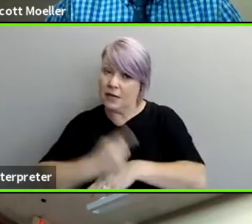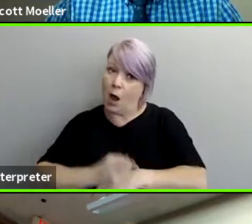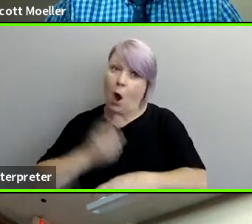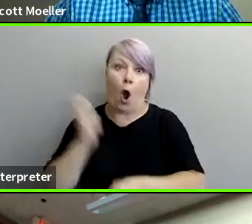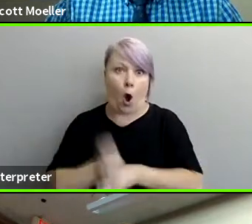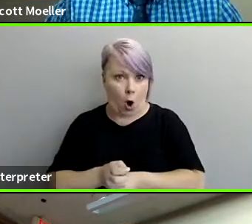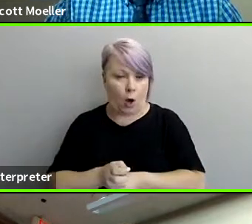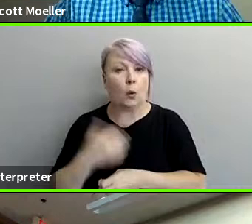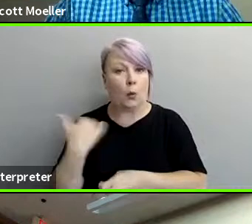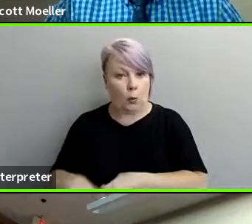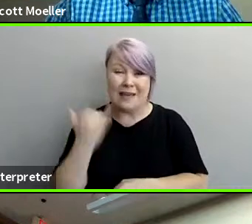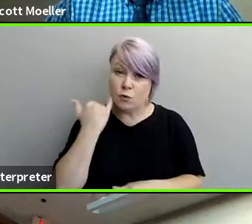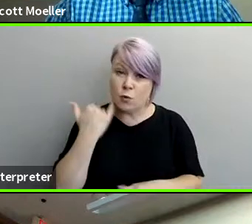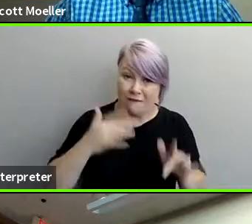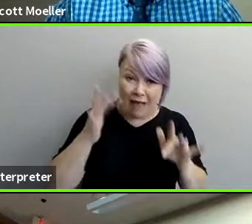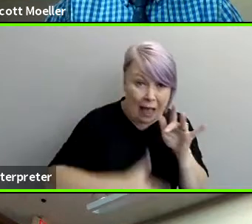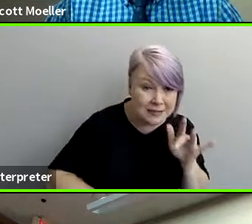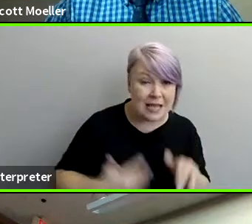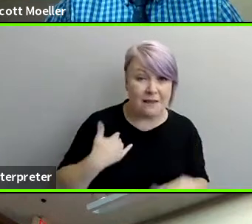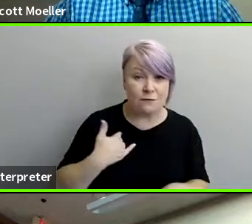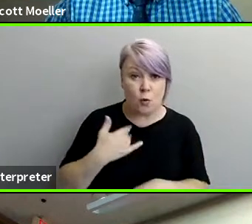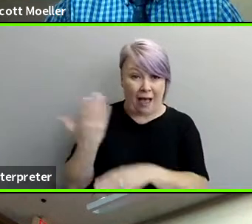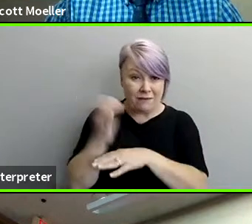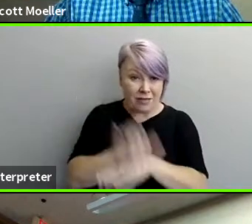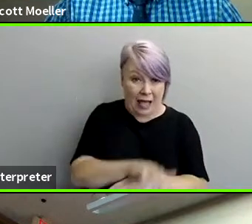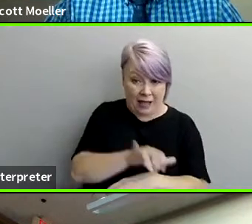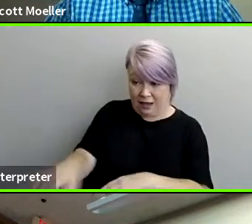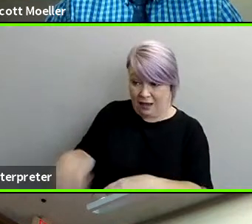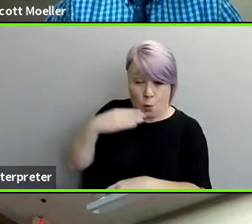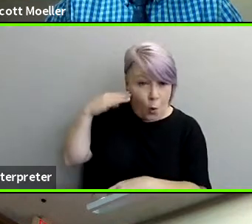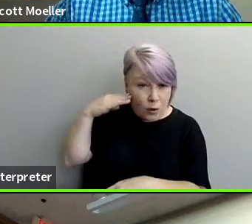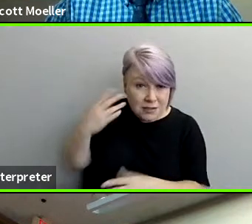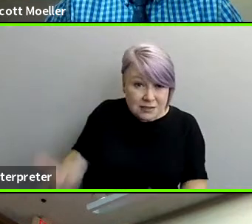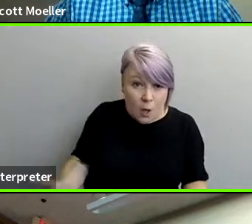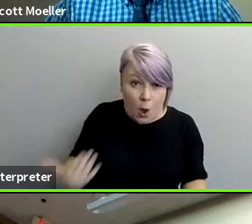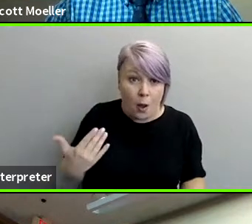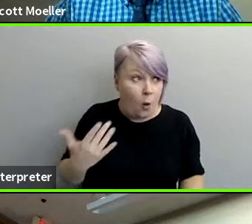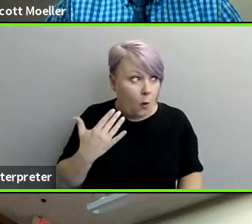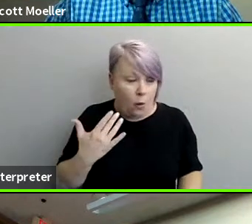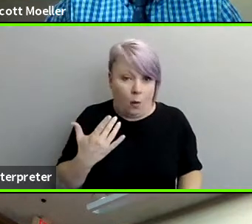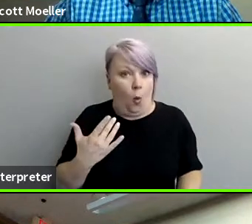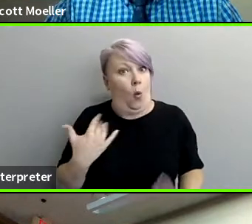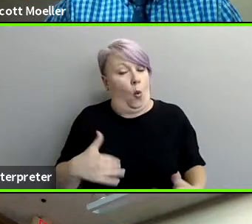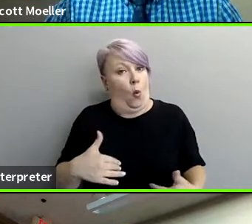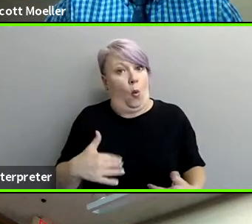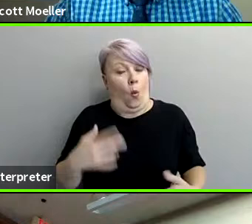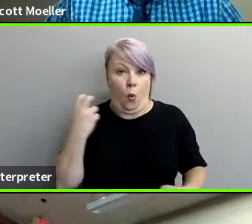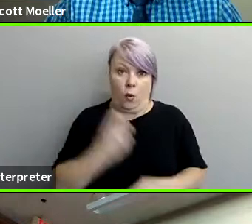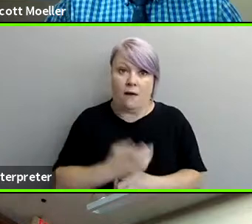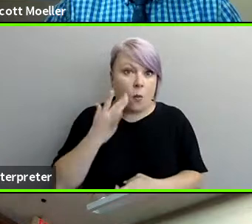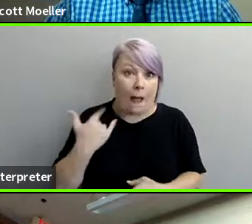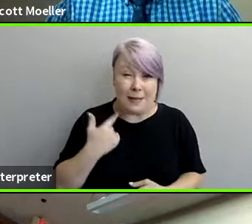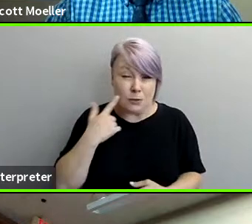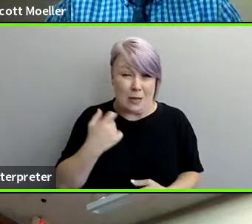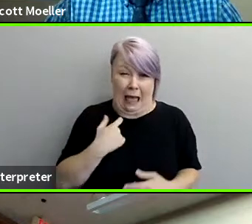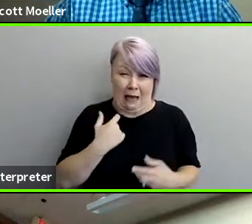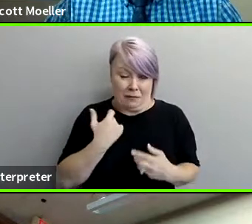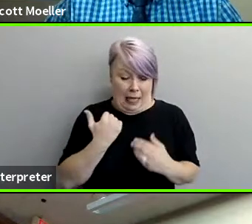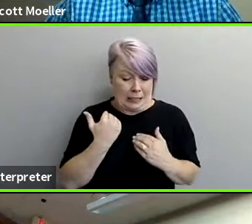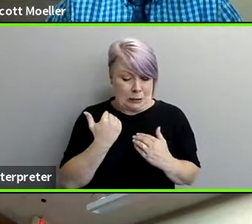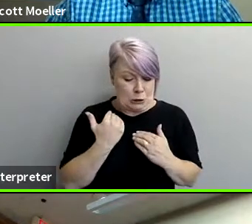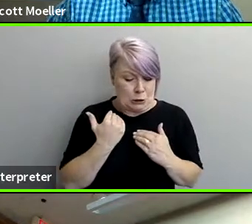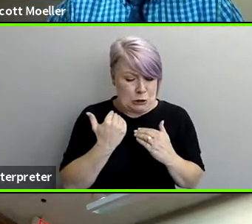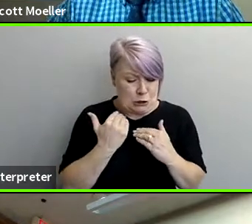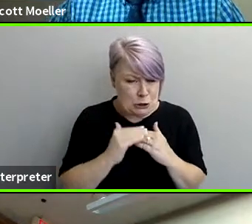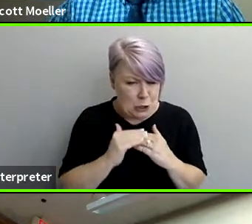number of absences or quarantines or those types of things, because we really have just enough staff to do the work that needs to be done. Are some of